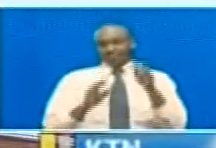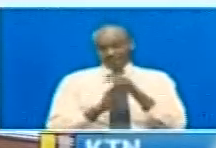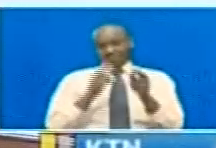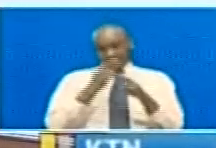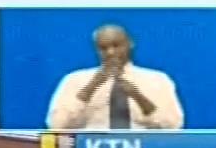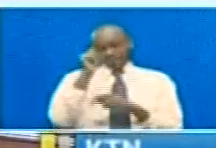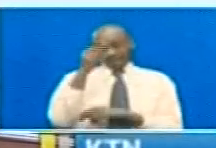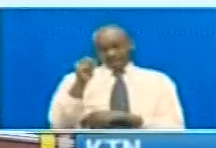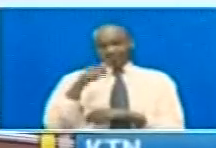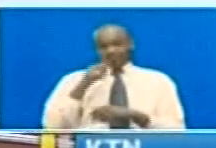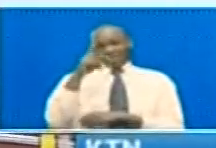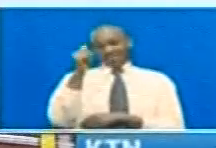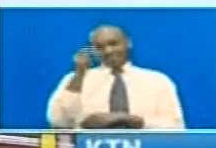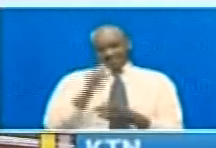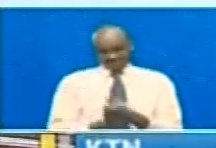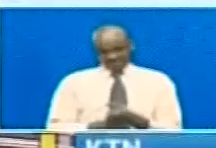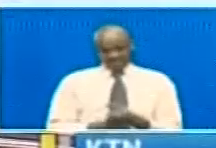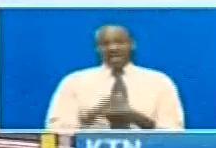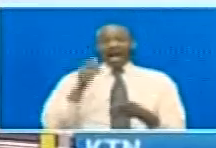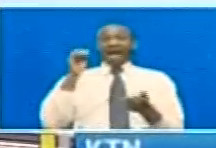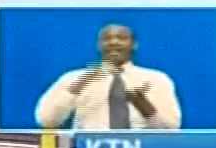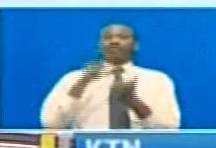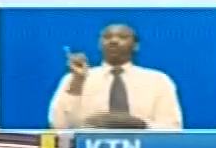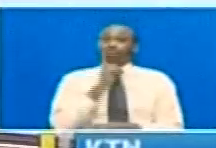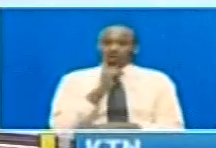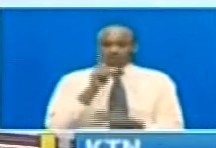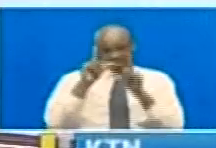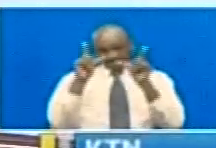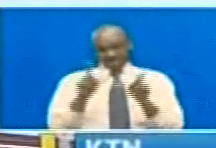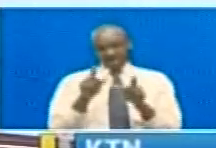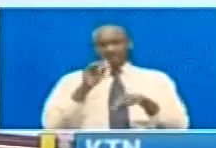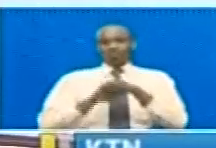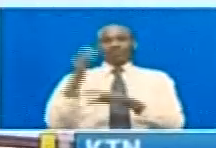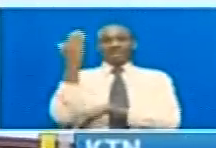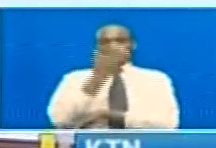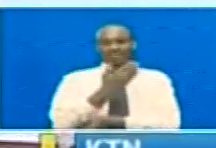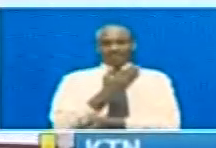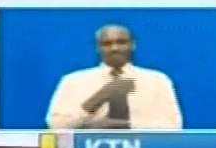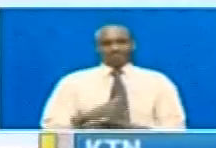Kitili. Good night from the KTN News Center. Indeed, let's do this again tomorrow. I'm Linda Gutu. Good night.